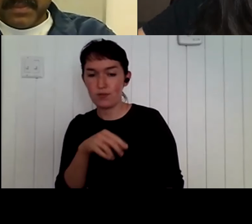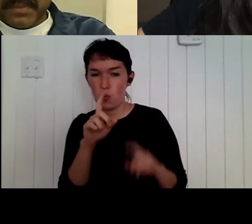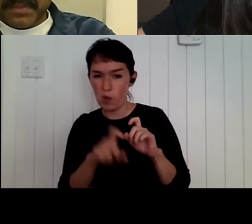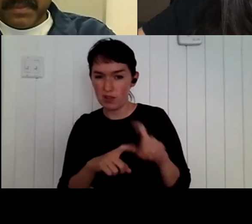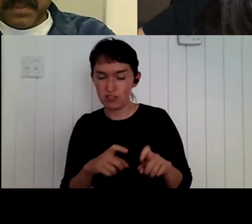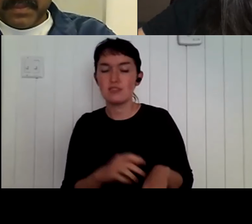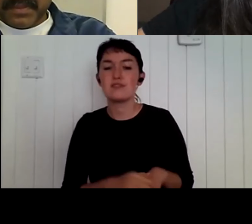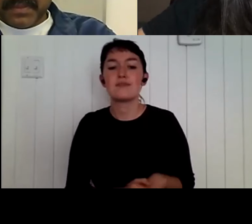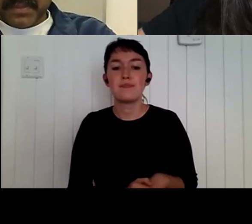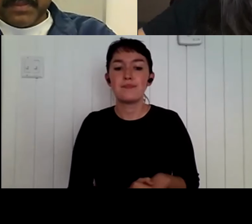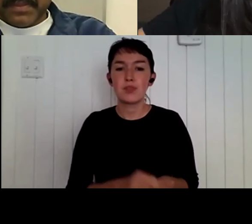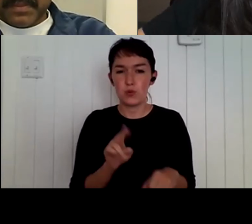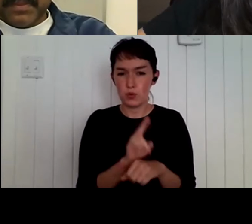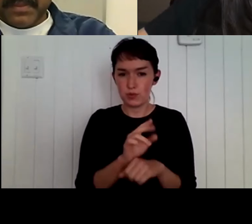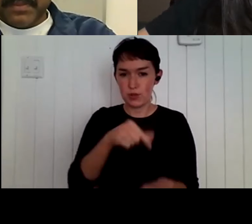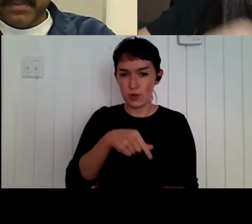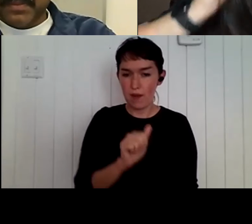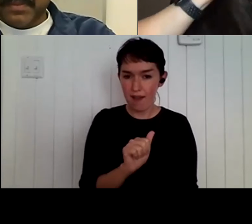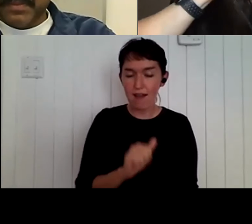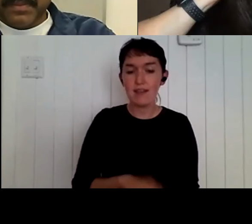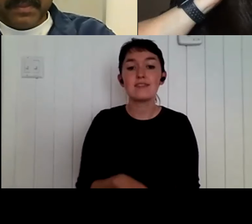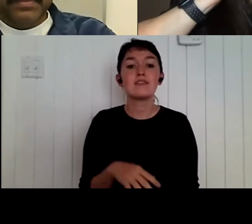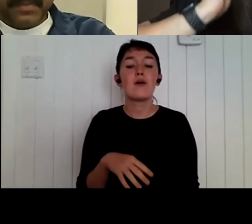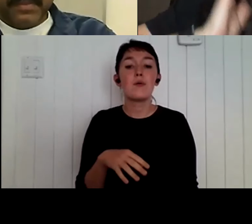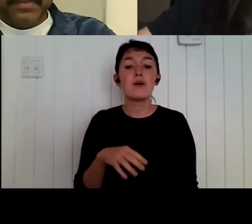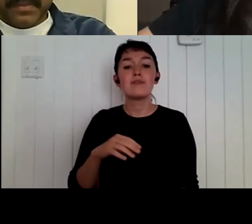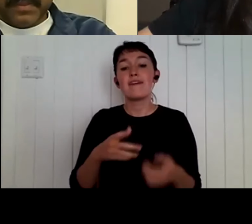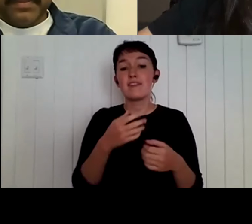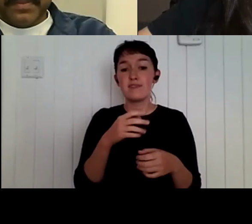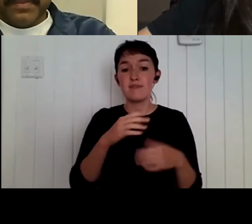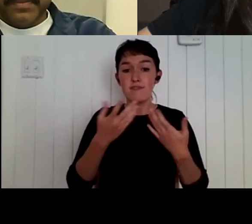and then we'll wrap up right around 8 p.m. Eastern. Does